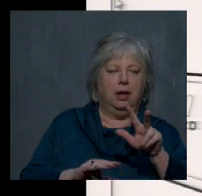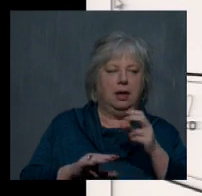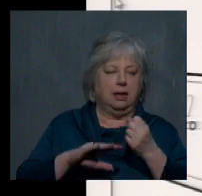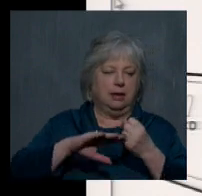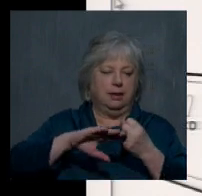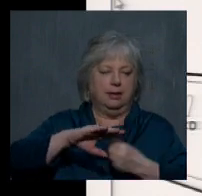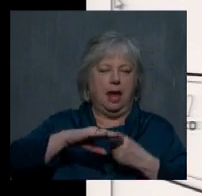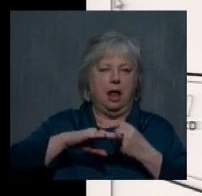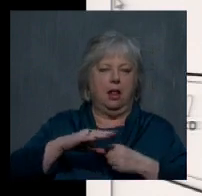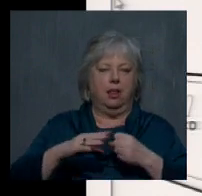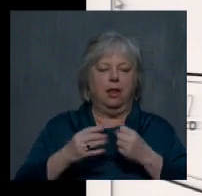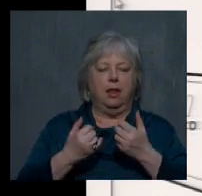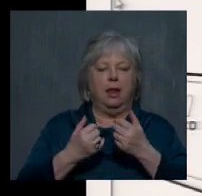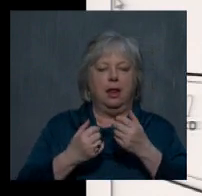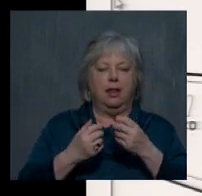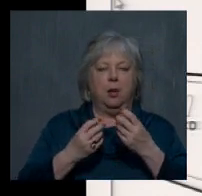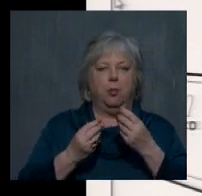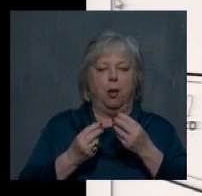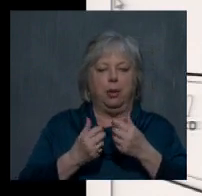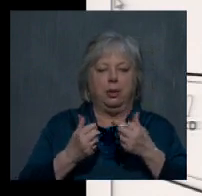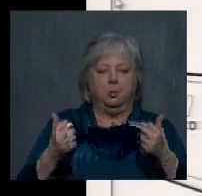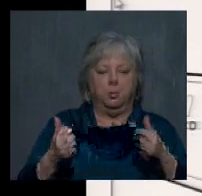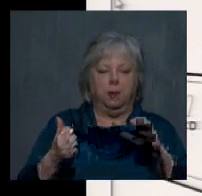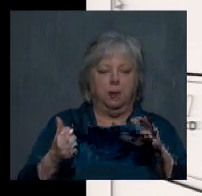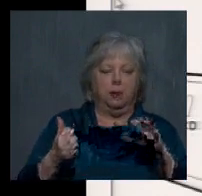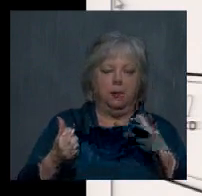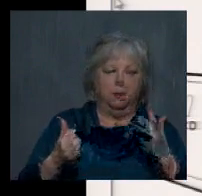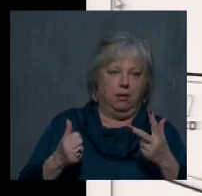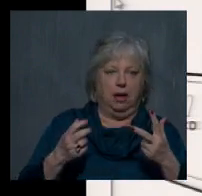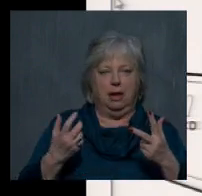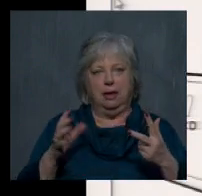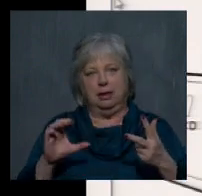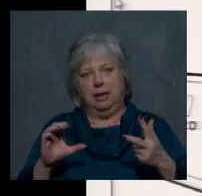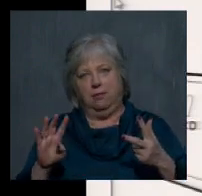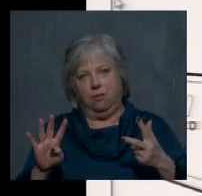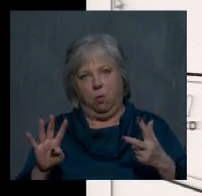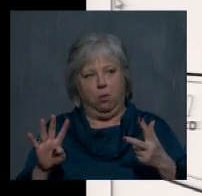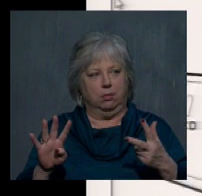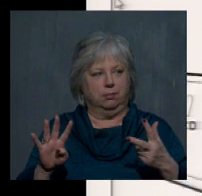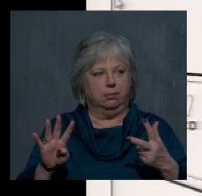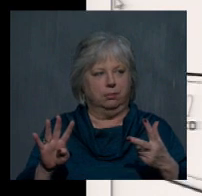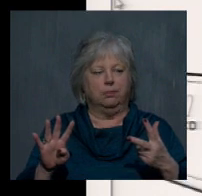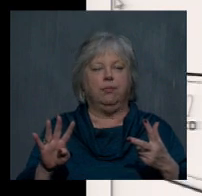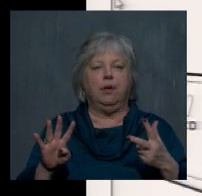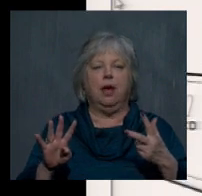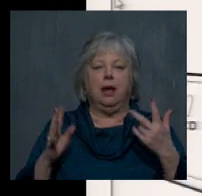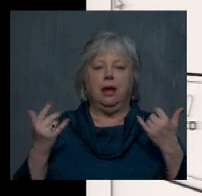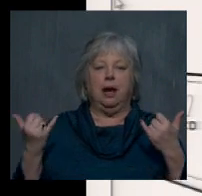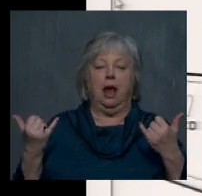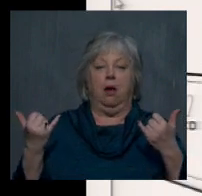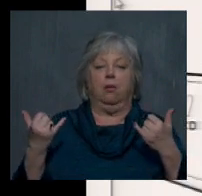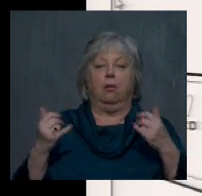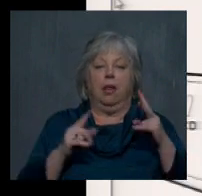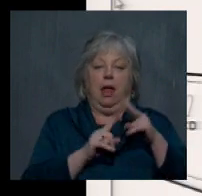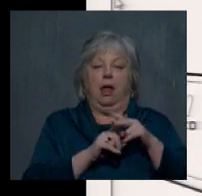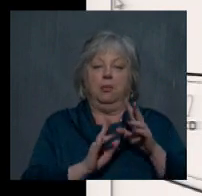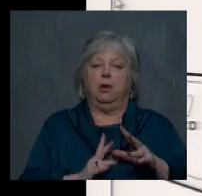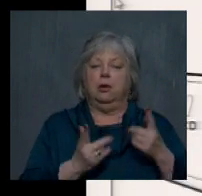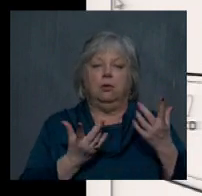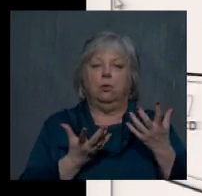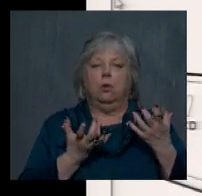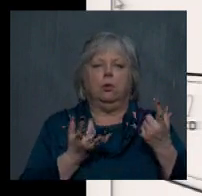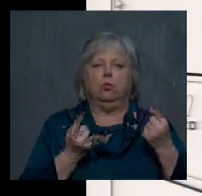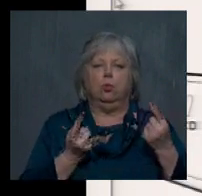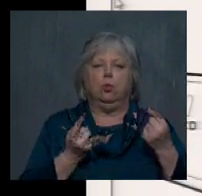the property is split in zoning to C3 and C4. What the applicant is doing is